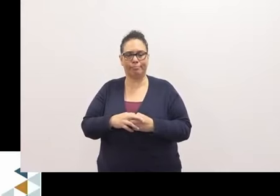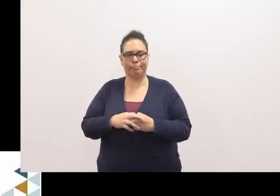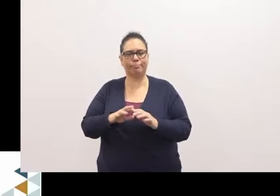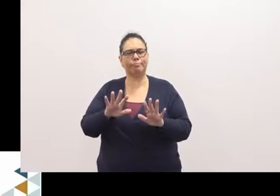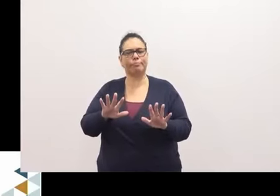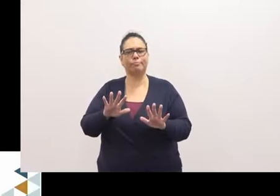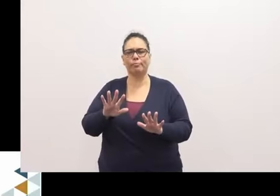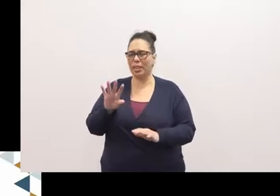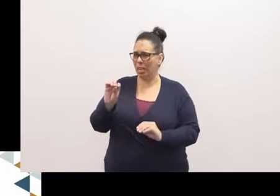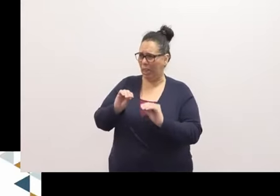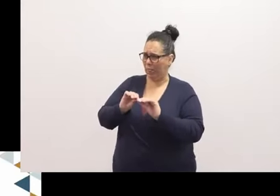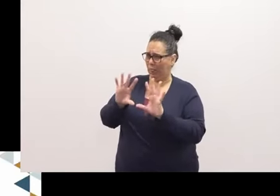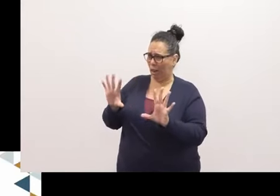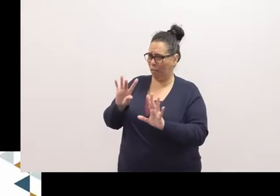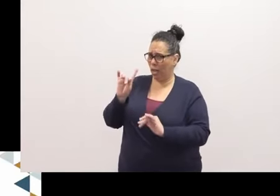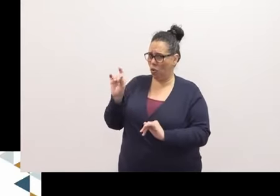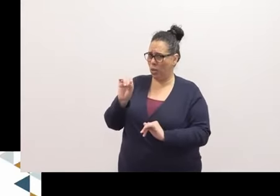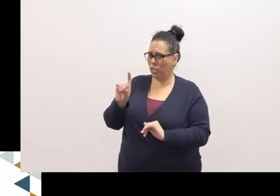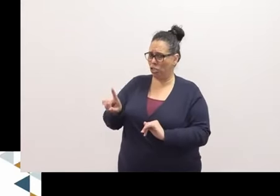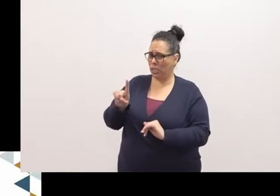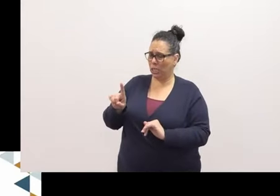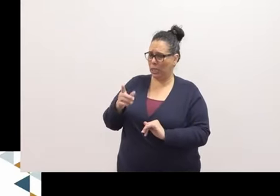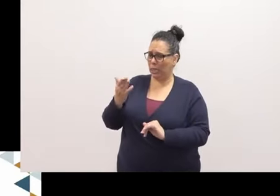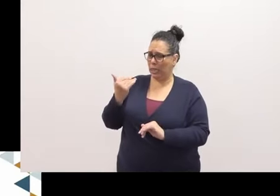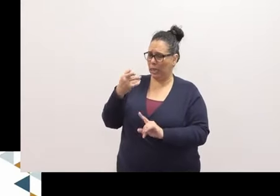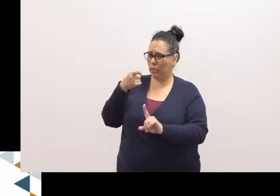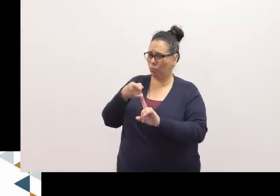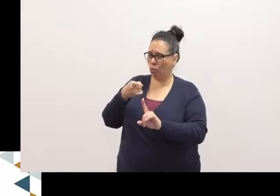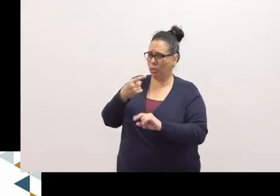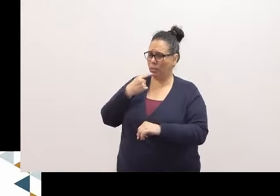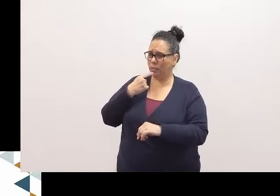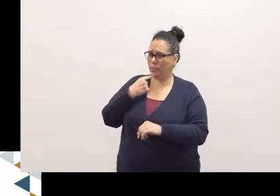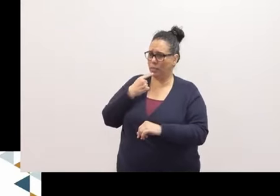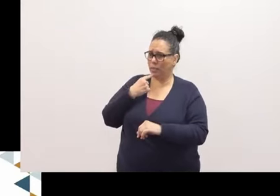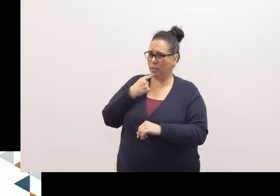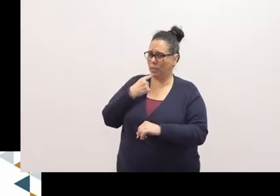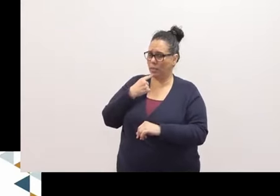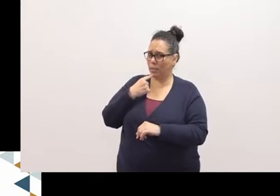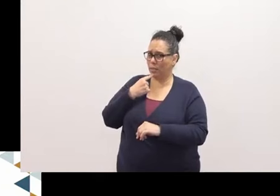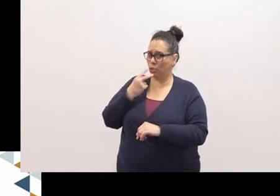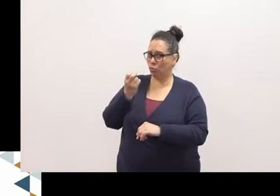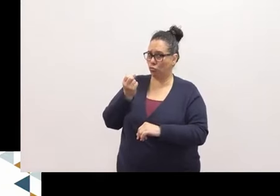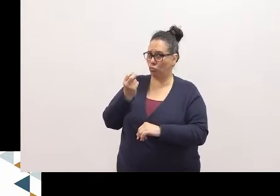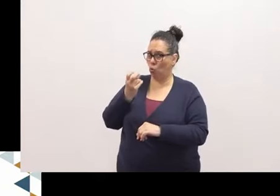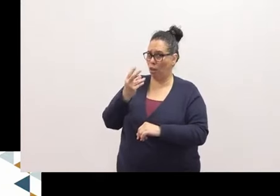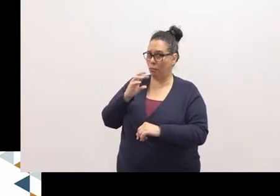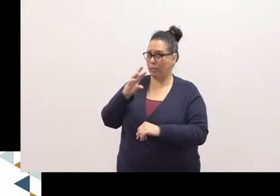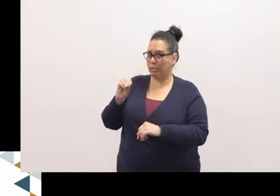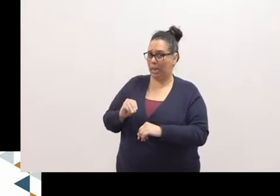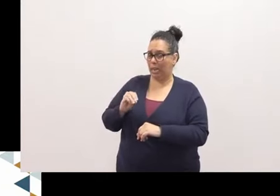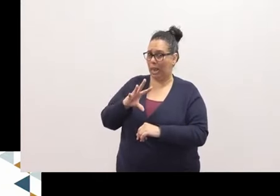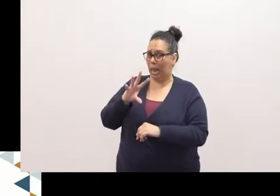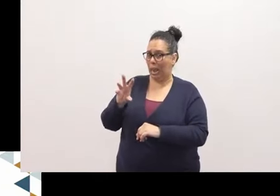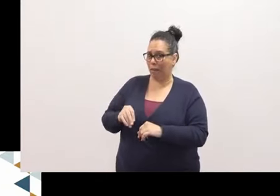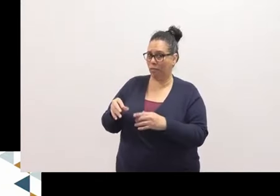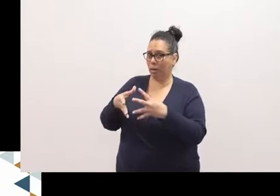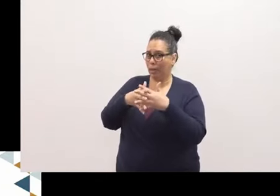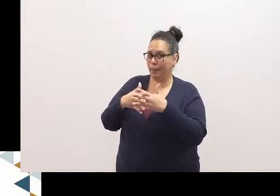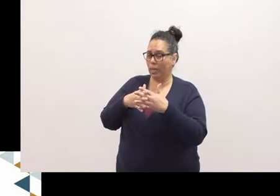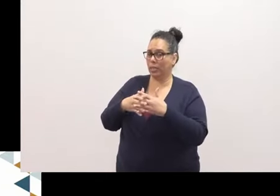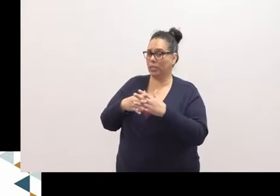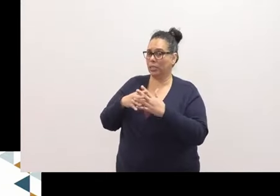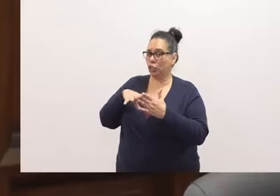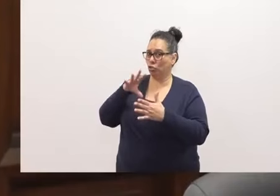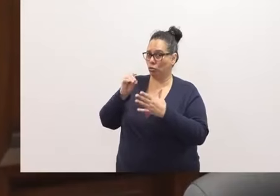Just quick clarifying question on the last point you made, Dr. Sure. Madrigal. So are 12% of African-American students that are in sixth grade